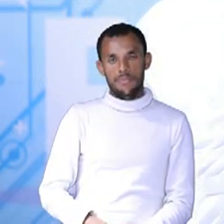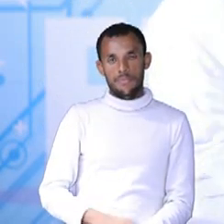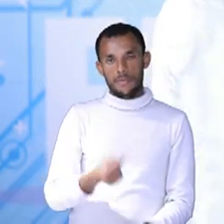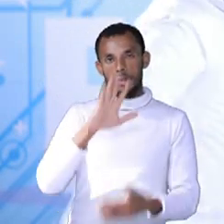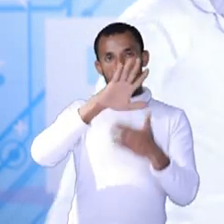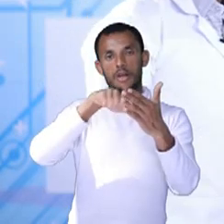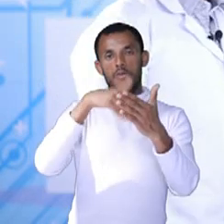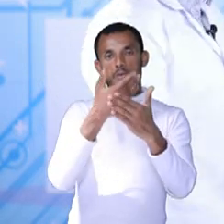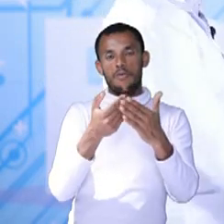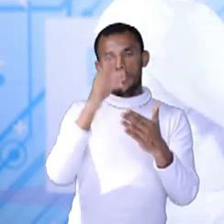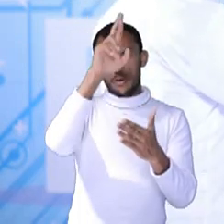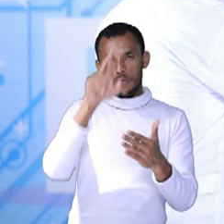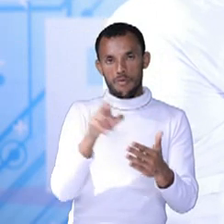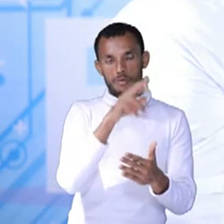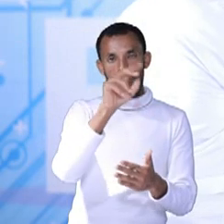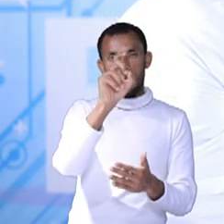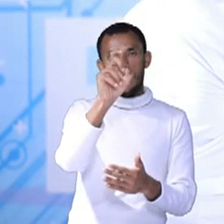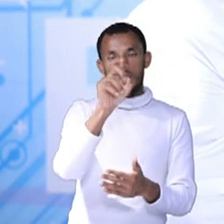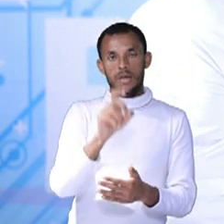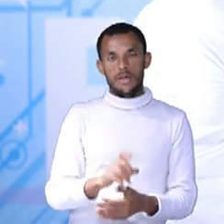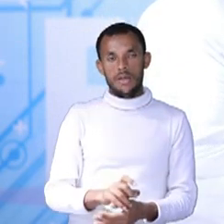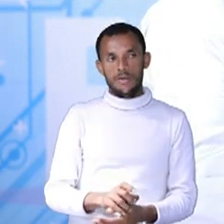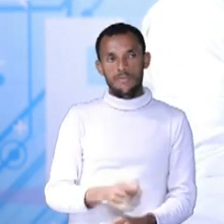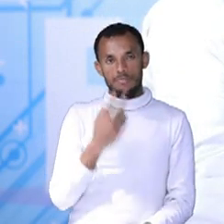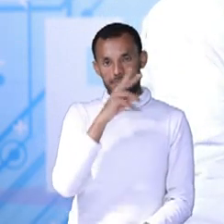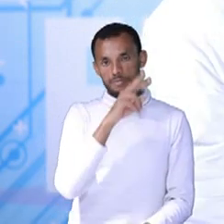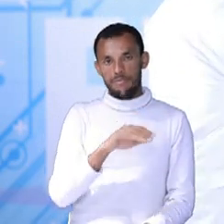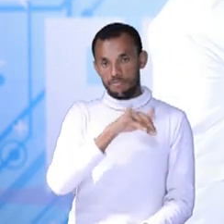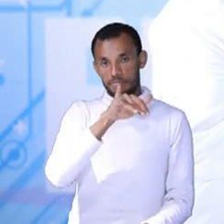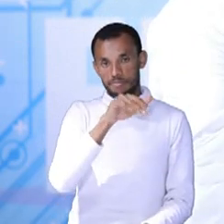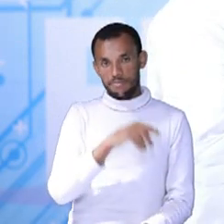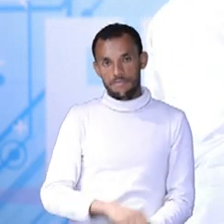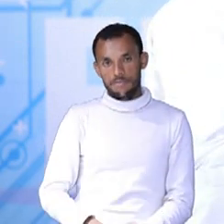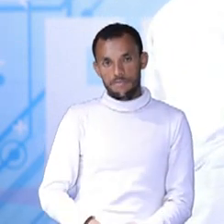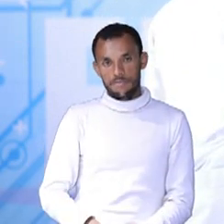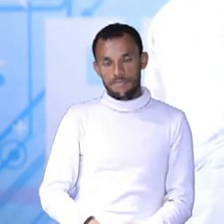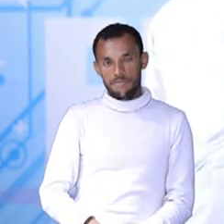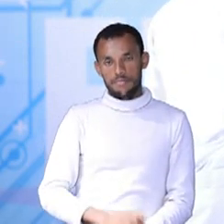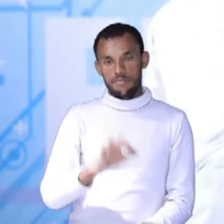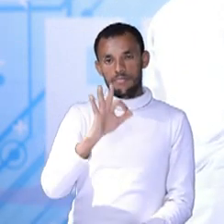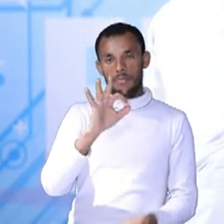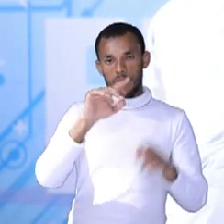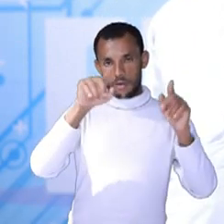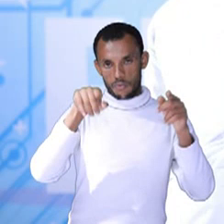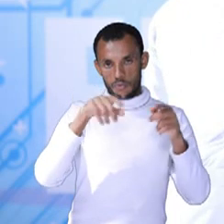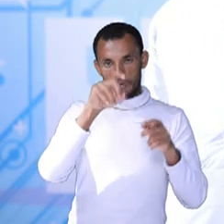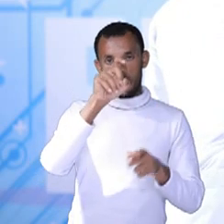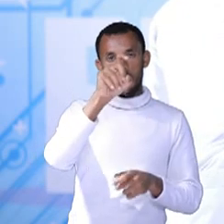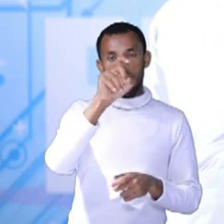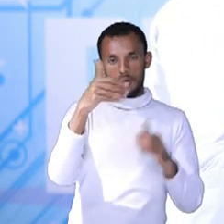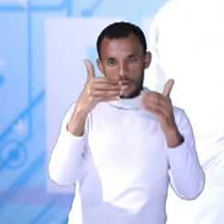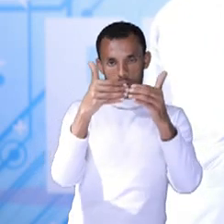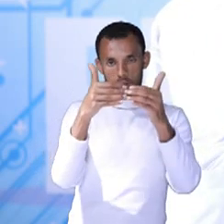the graph of square root of x, this one, this is f of x